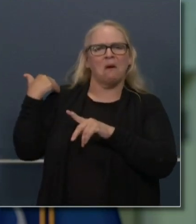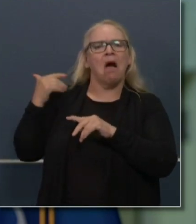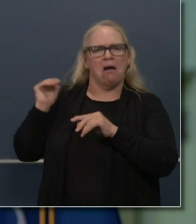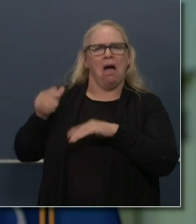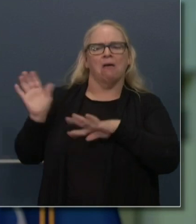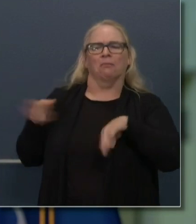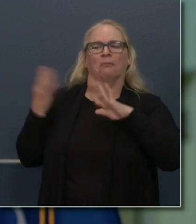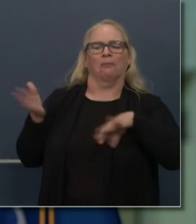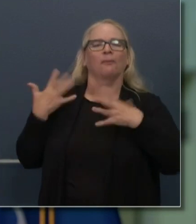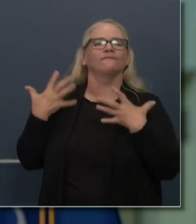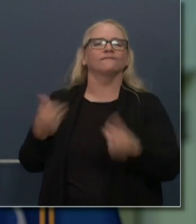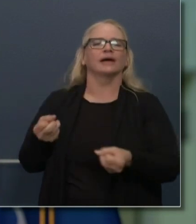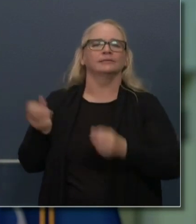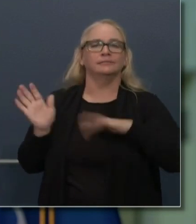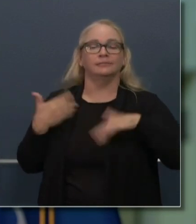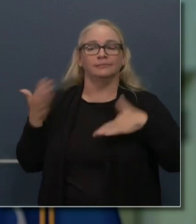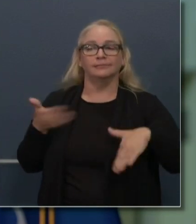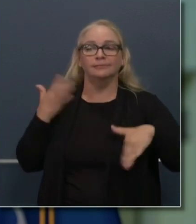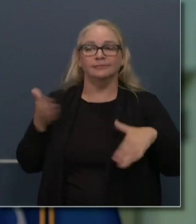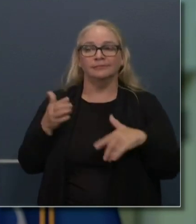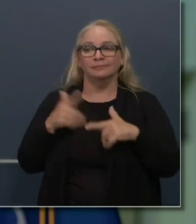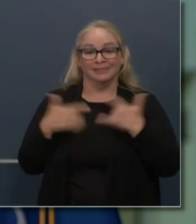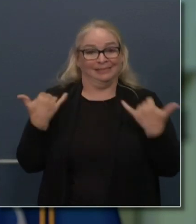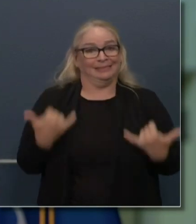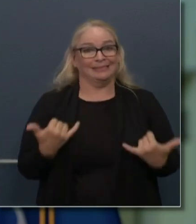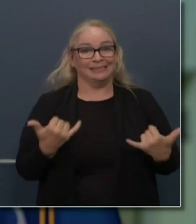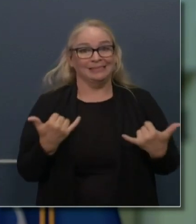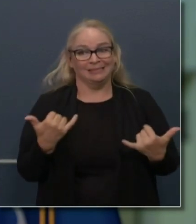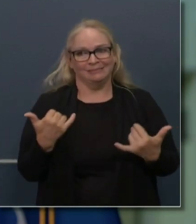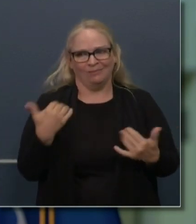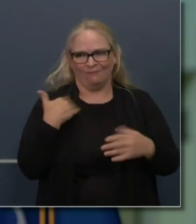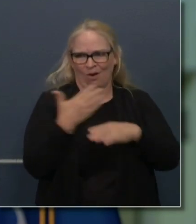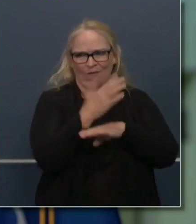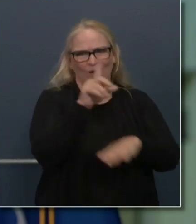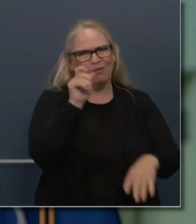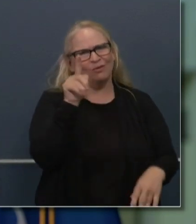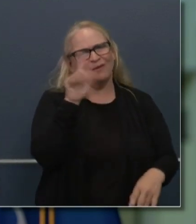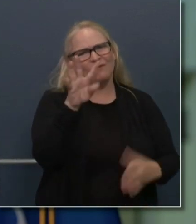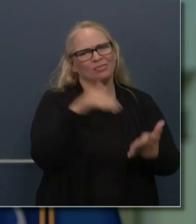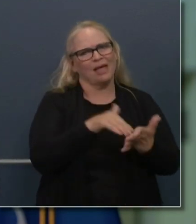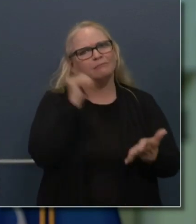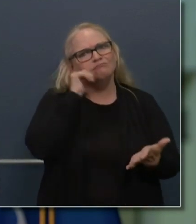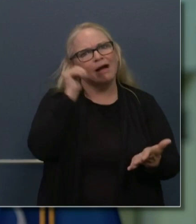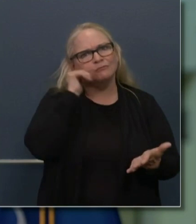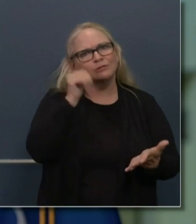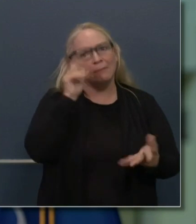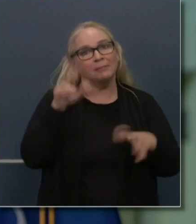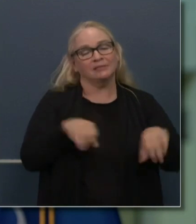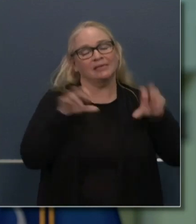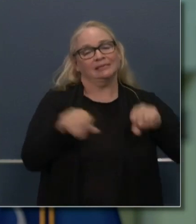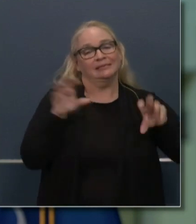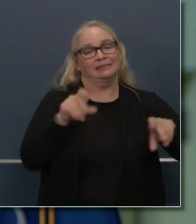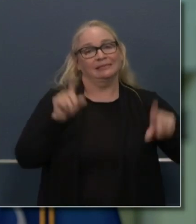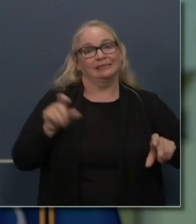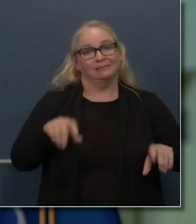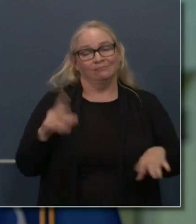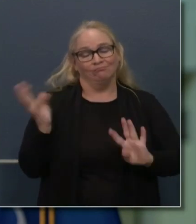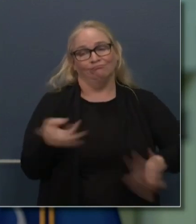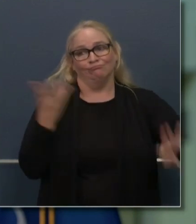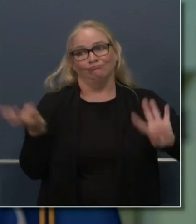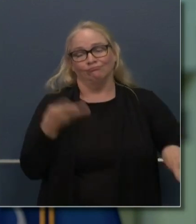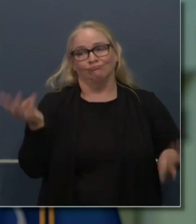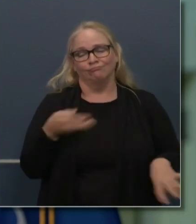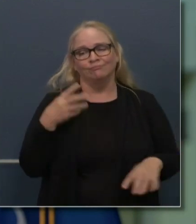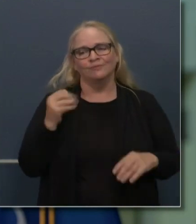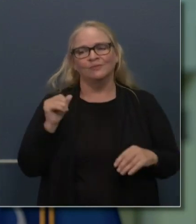back. Now, as we noted, averaging over 124,000 tests a day, no longer 2,000, 124,000. Over the